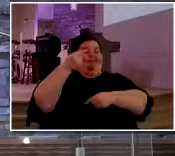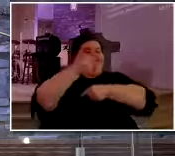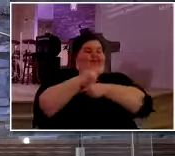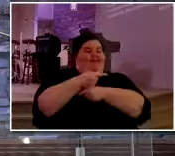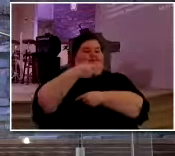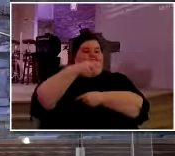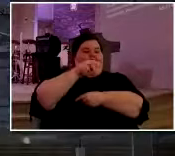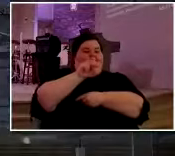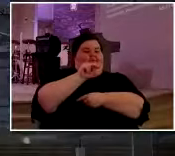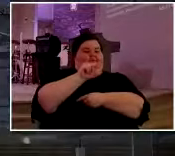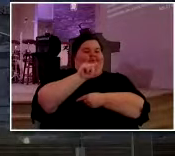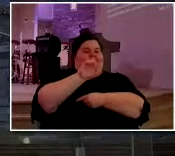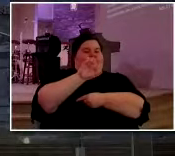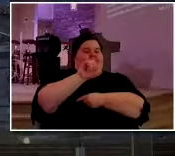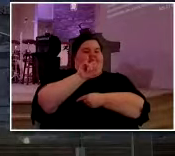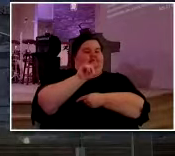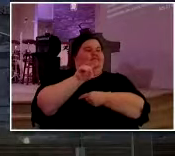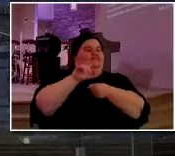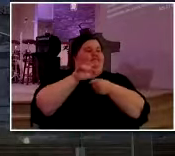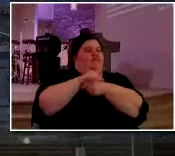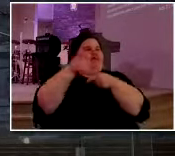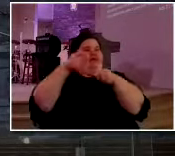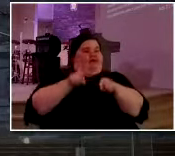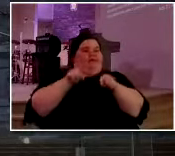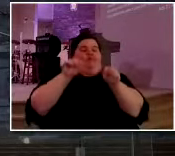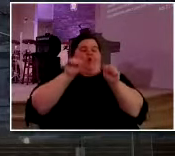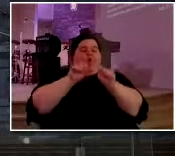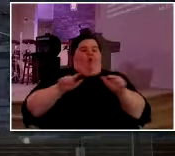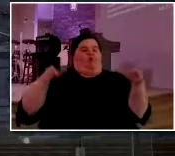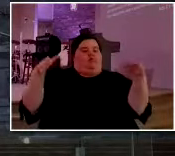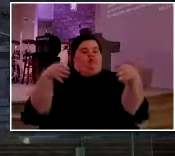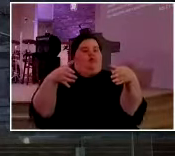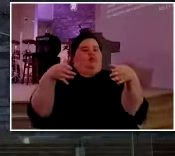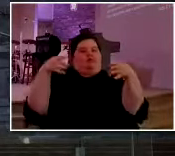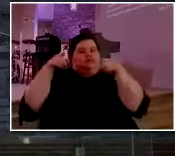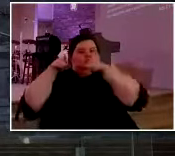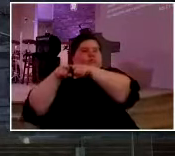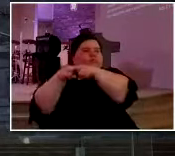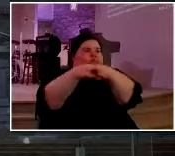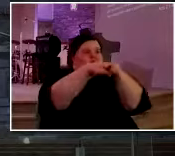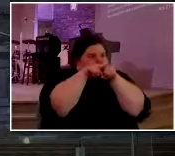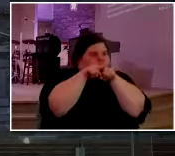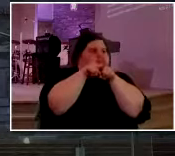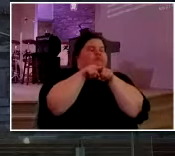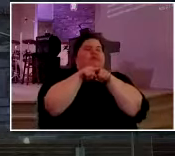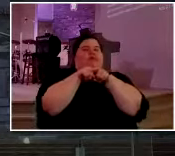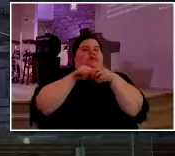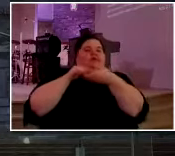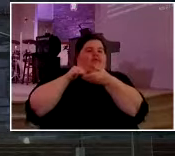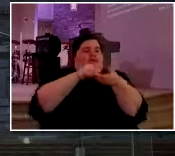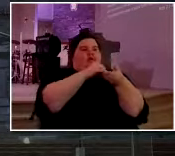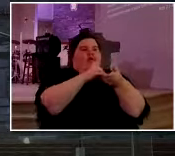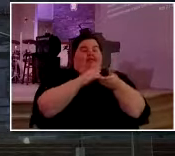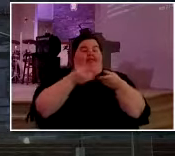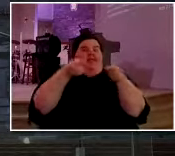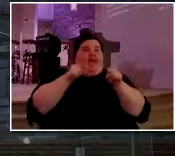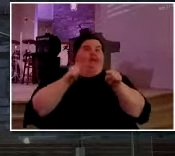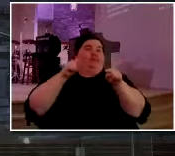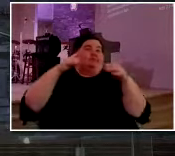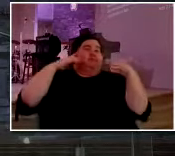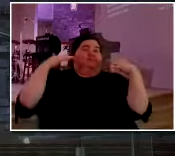fully come, they were all with one accord in one place. And suddenly there was a sound from heaven as of a rushing